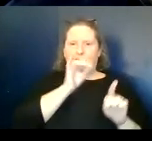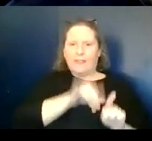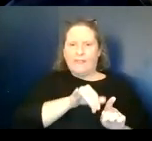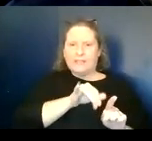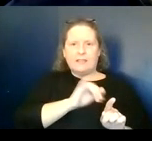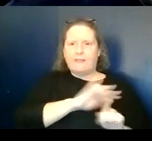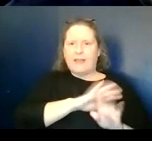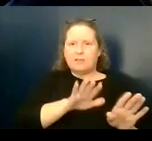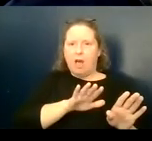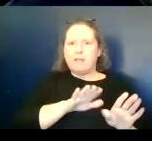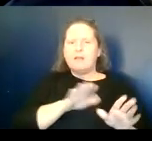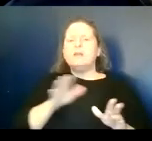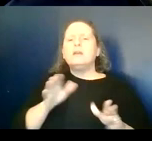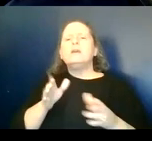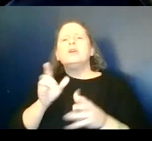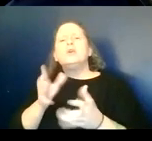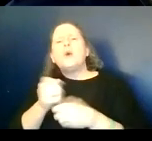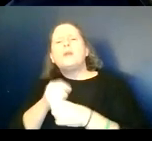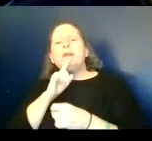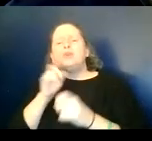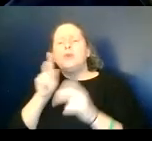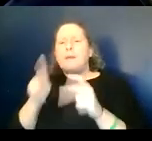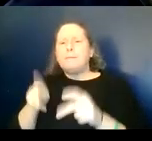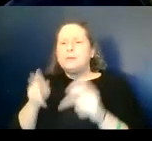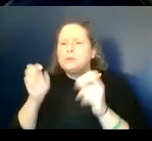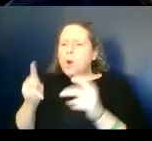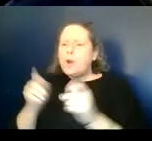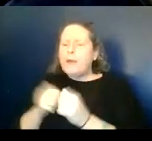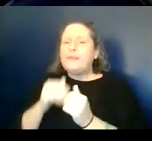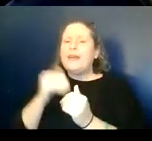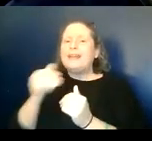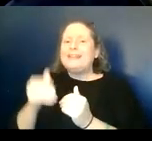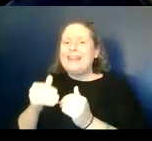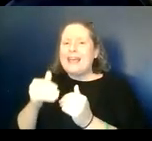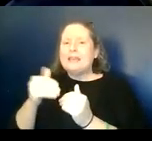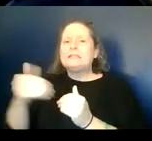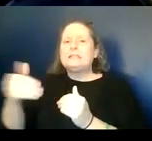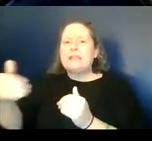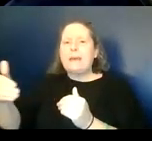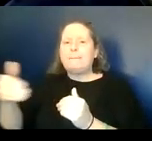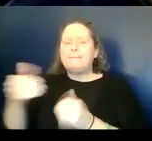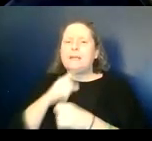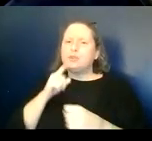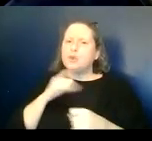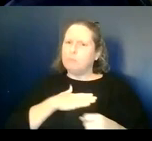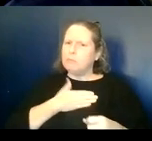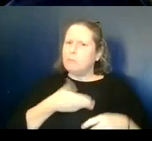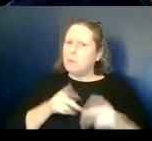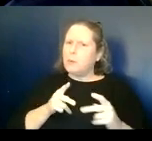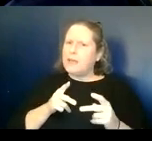is okay with that next step, to make sure that they're willing to go further.